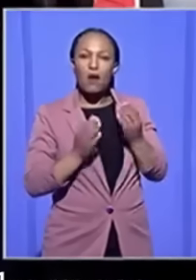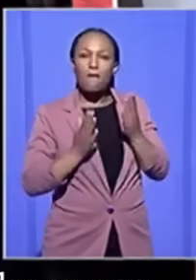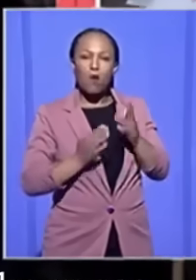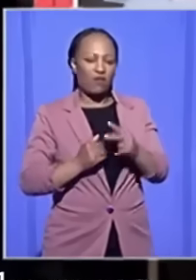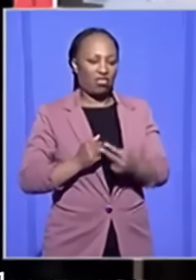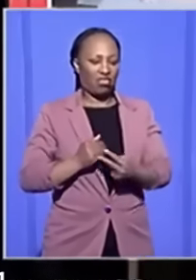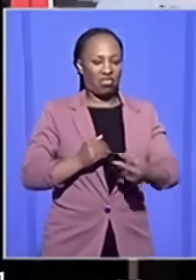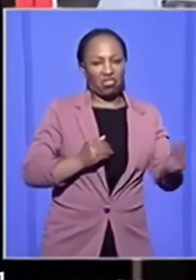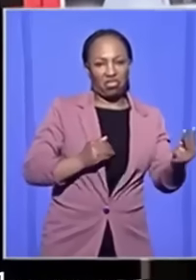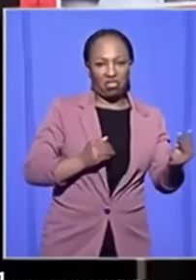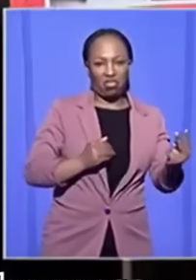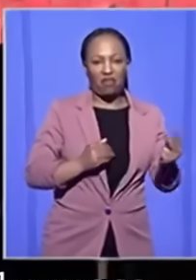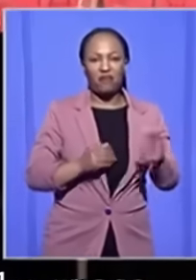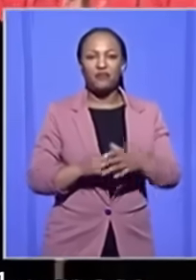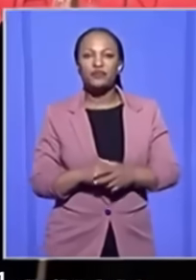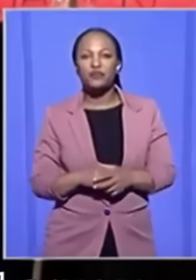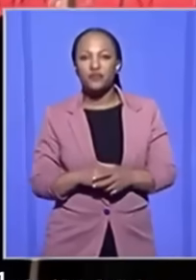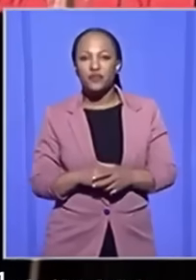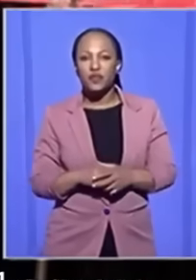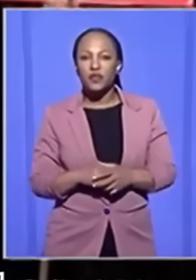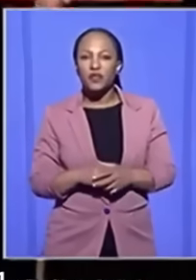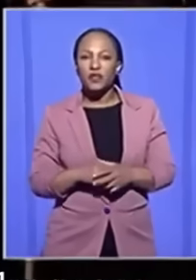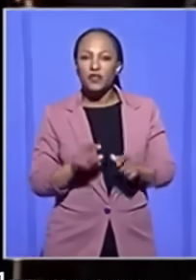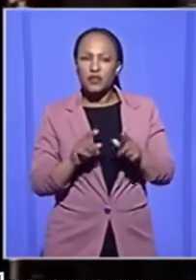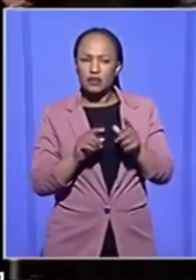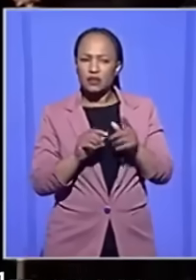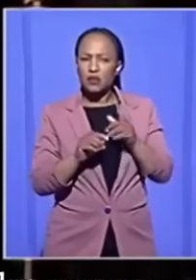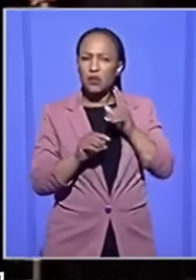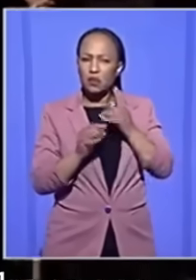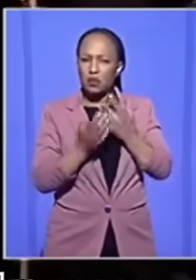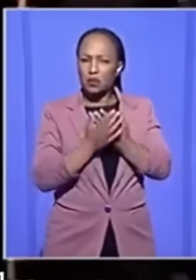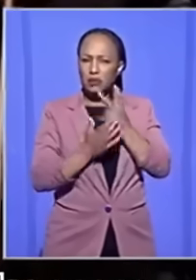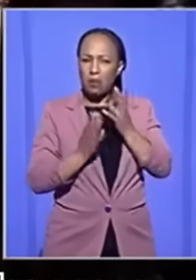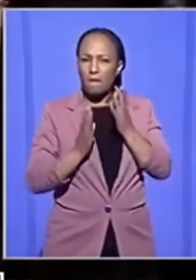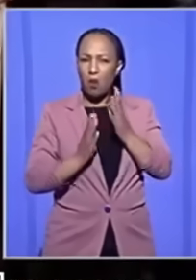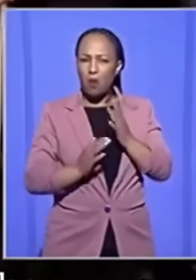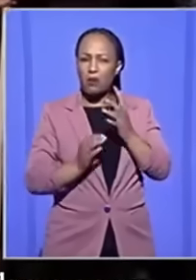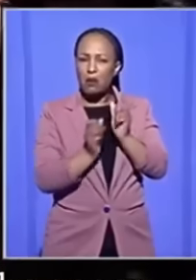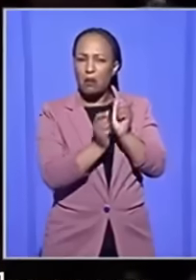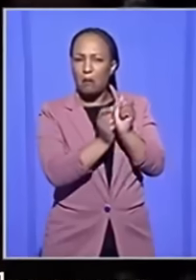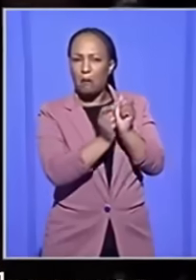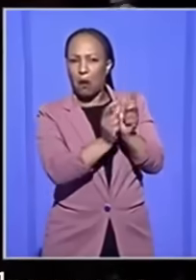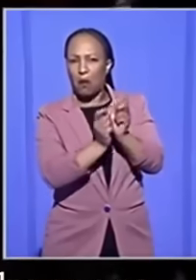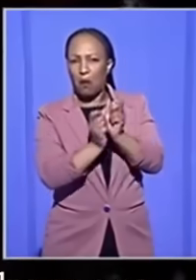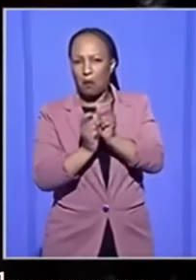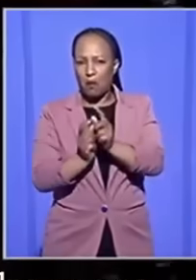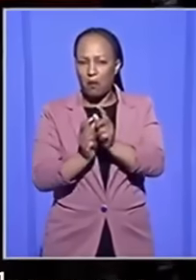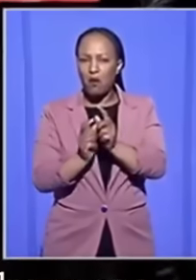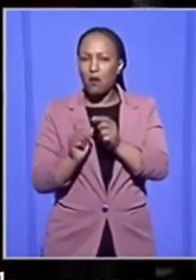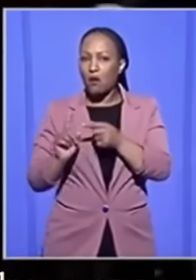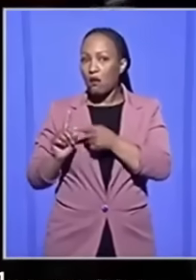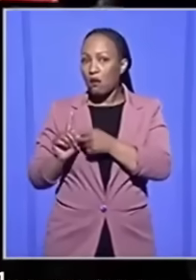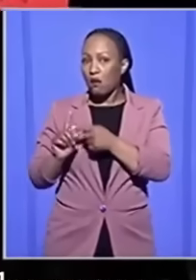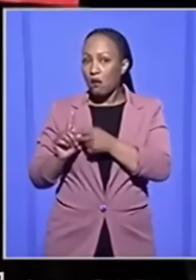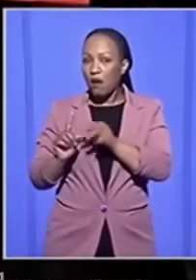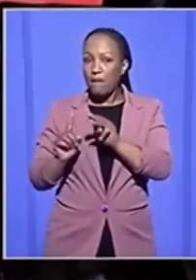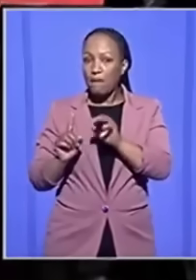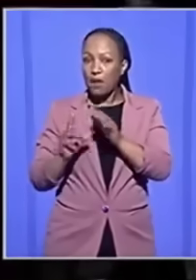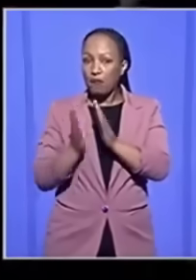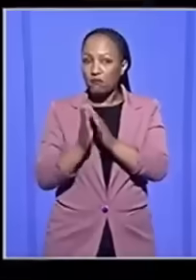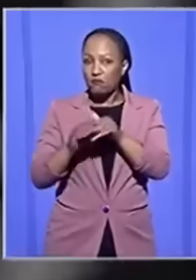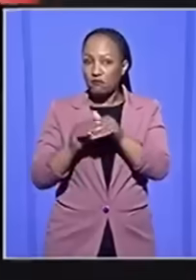tlhogong. Ga mmogo le dikgobalo tse di bonalang. Ga jana puso e kgatlhano le kopo ya ga Mick ya bail.